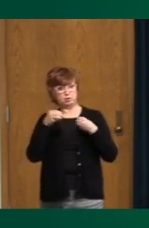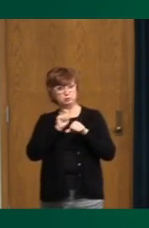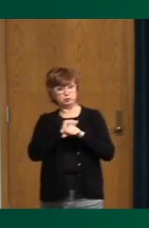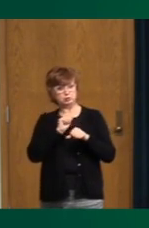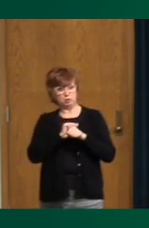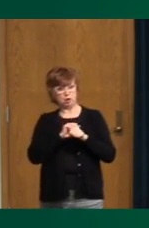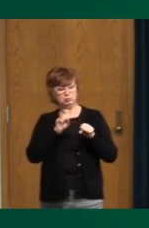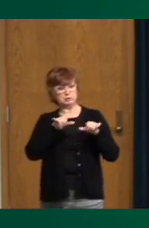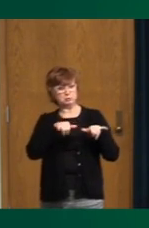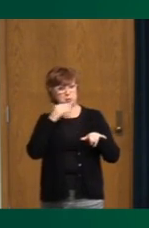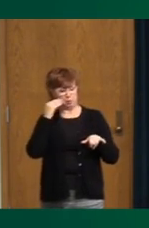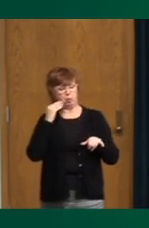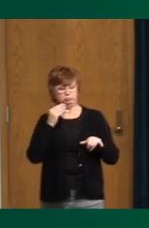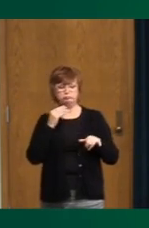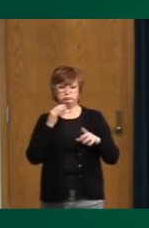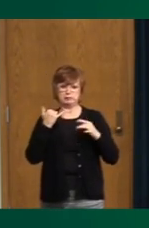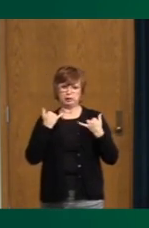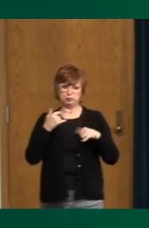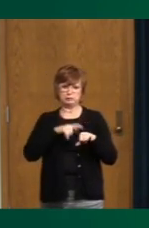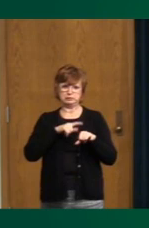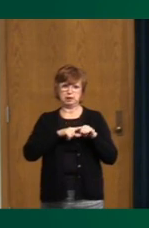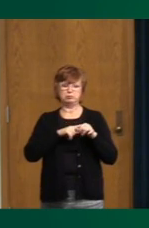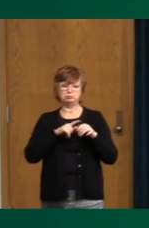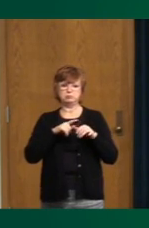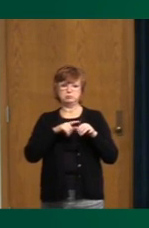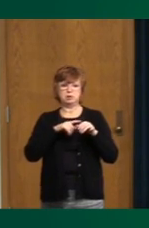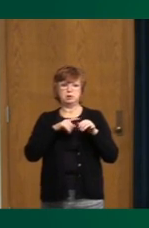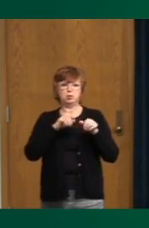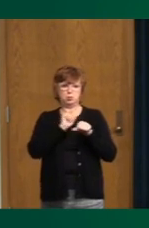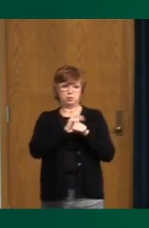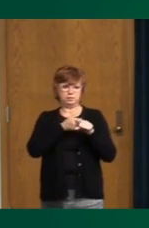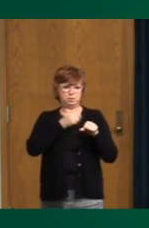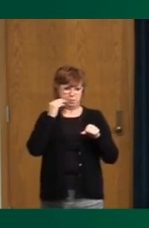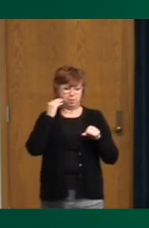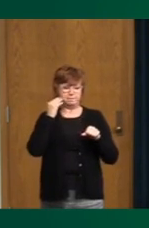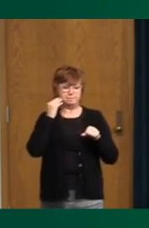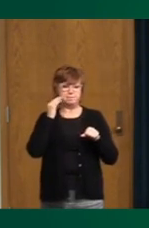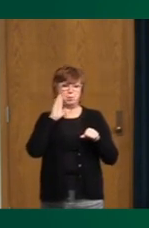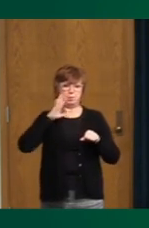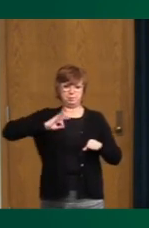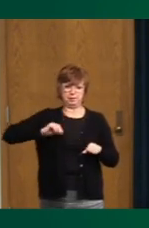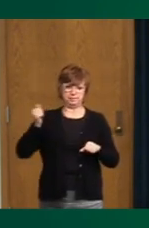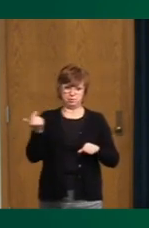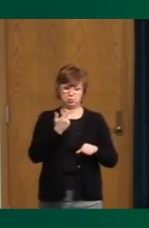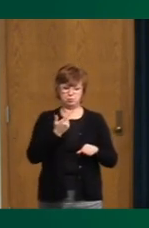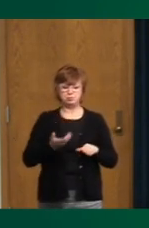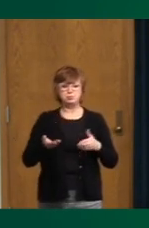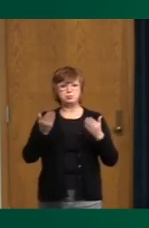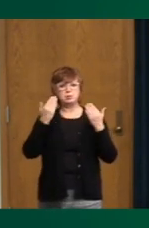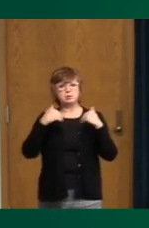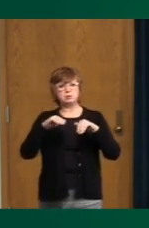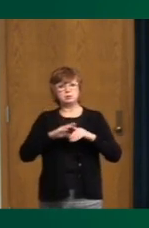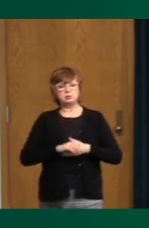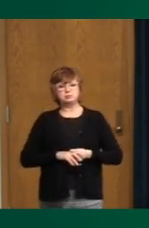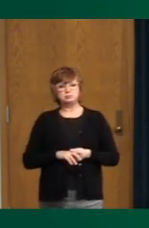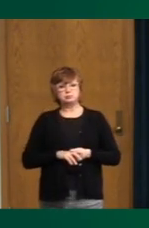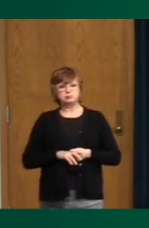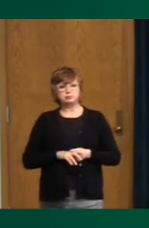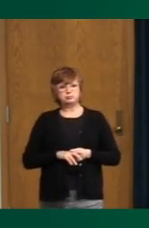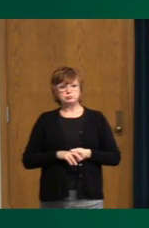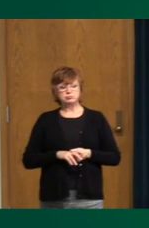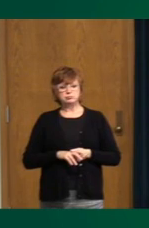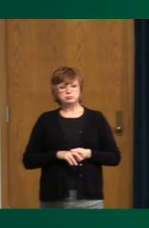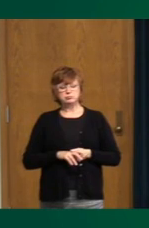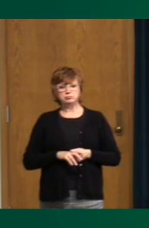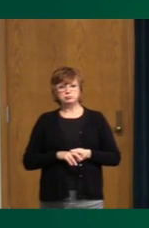think that can only be of benefit. And then again, like the Premier mentioned, we have so far not again